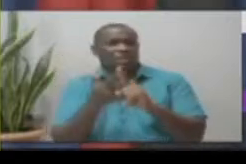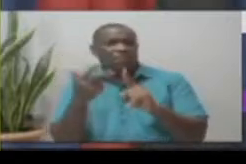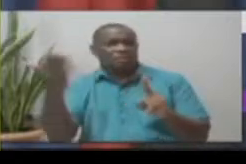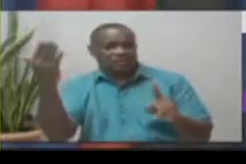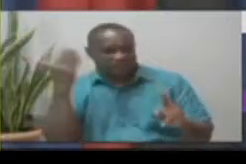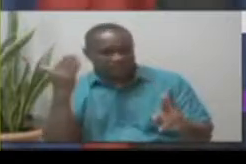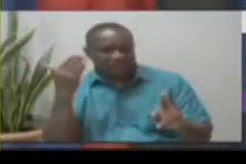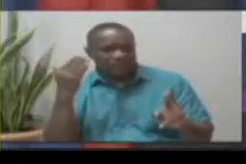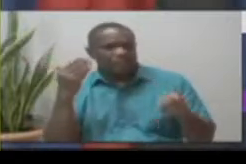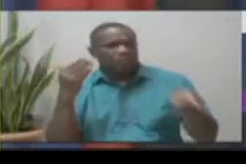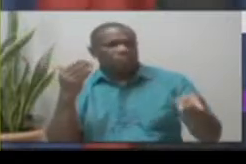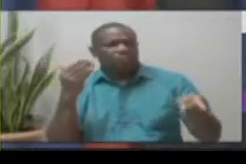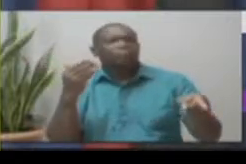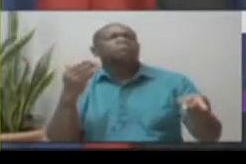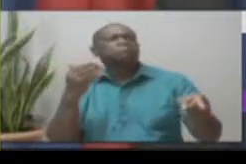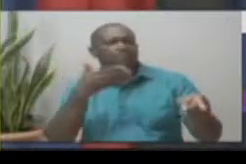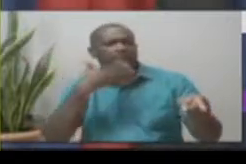make.